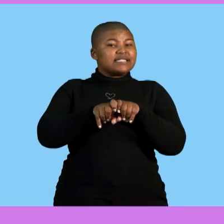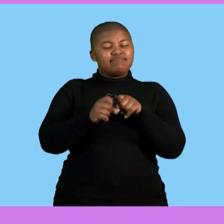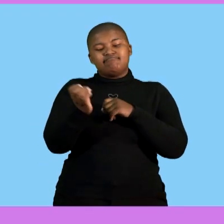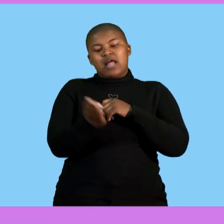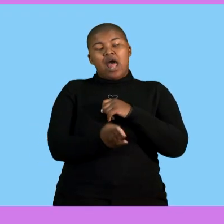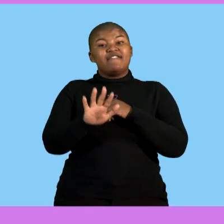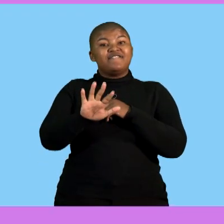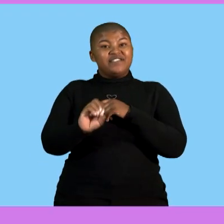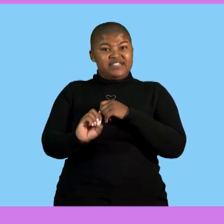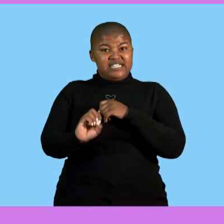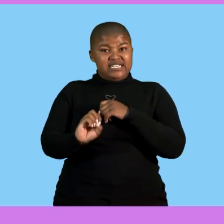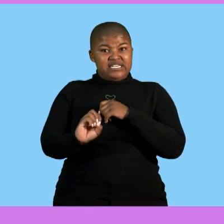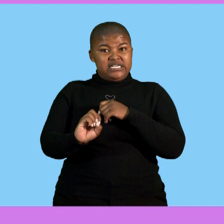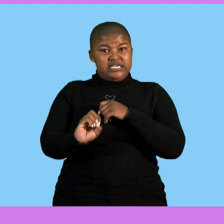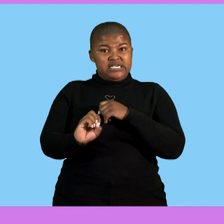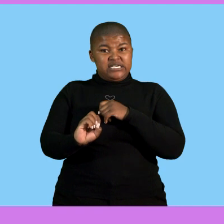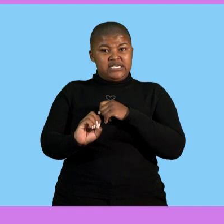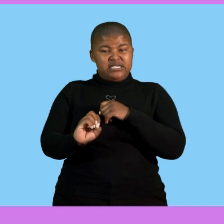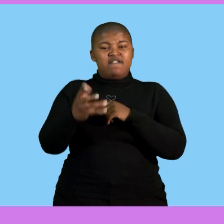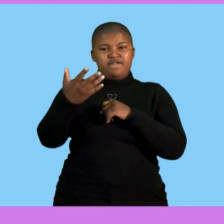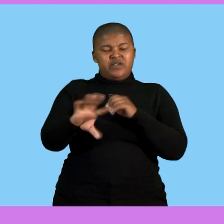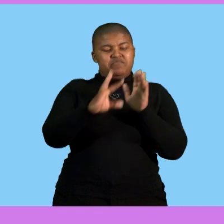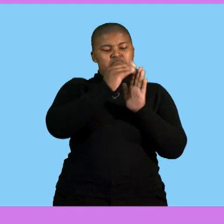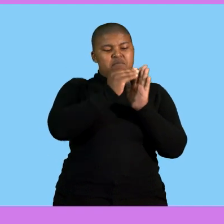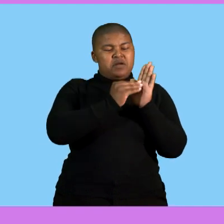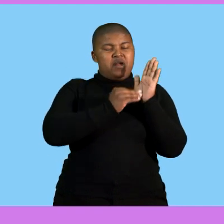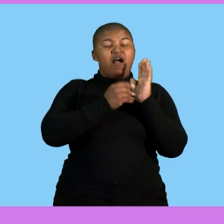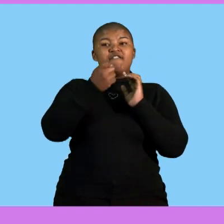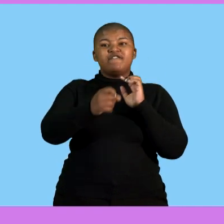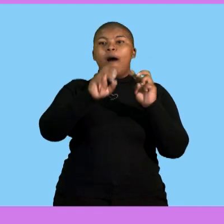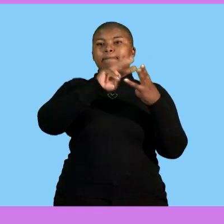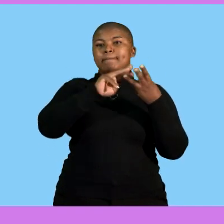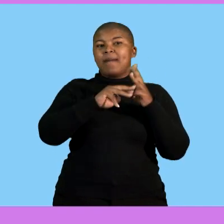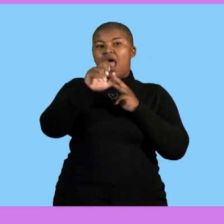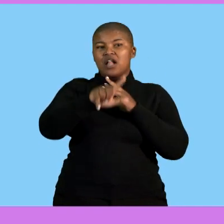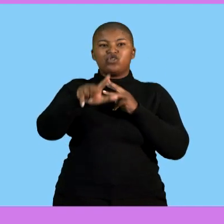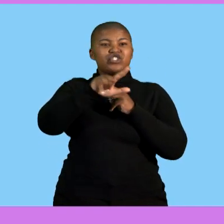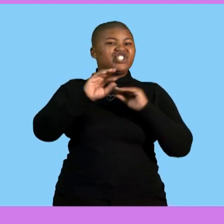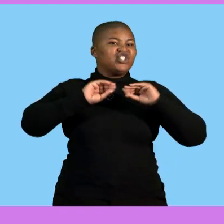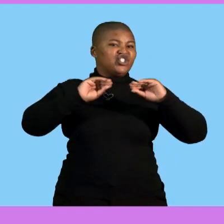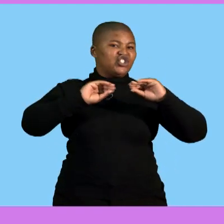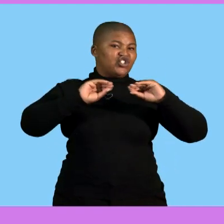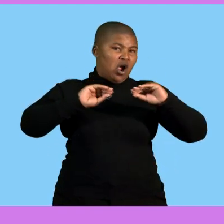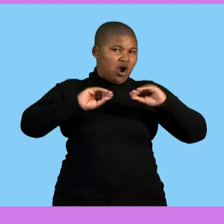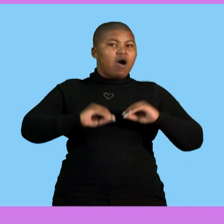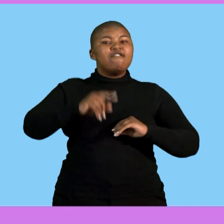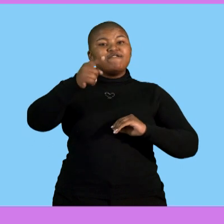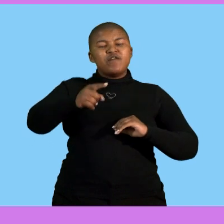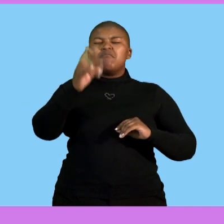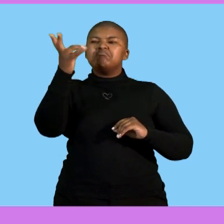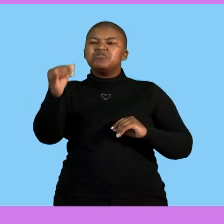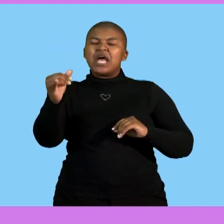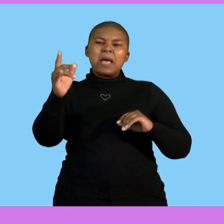scores out of 50 marks are recorded by the maths literacy educator